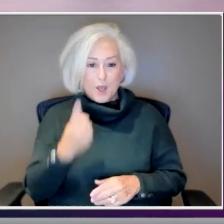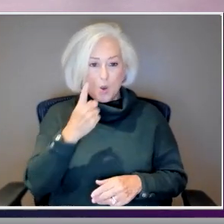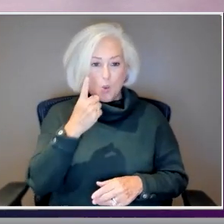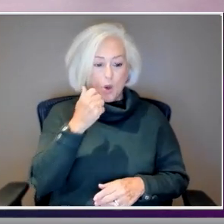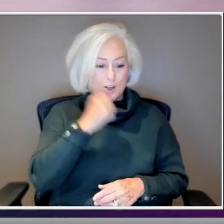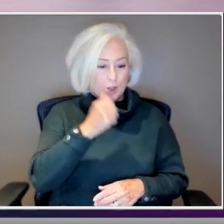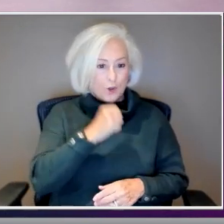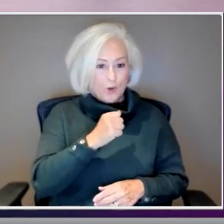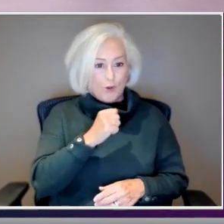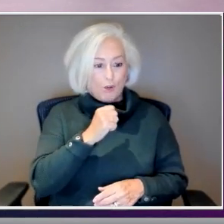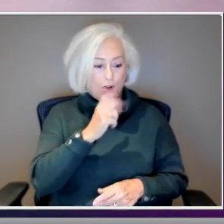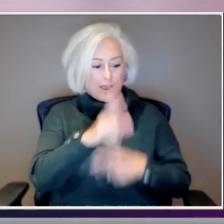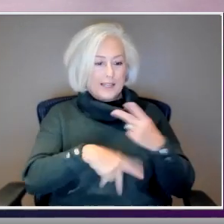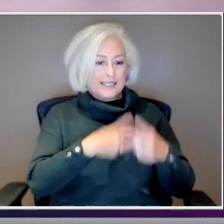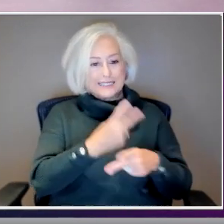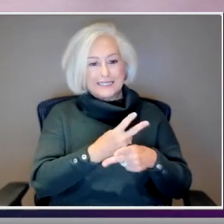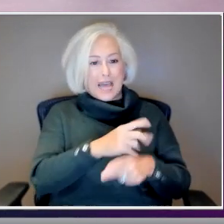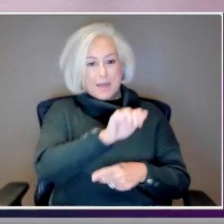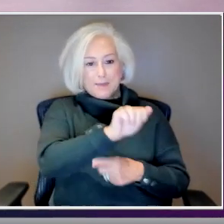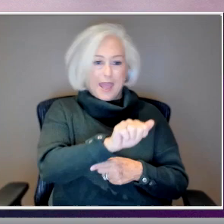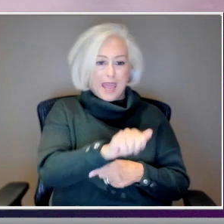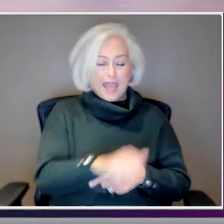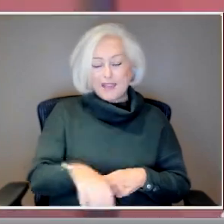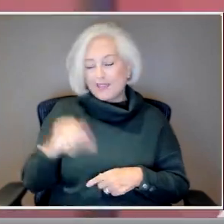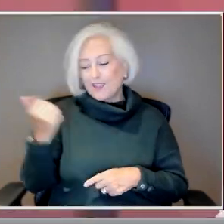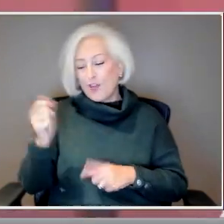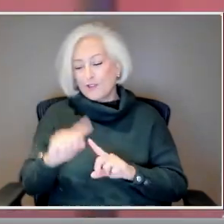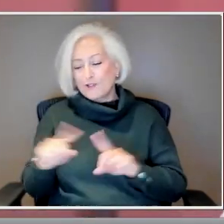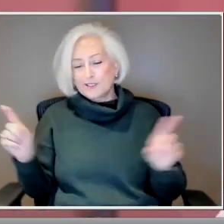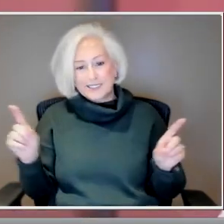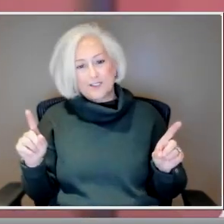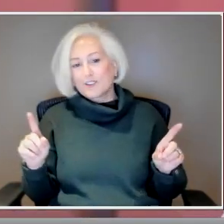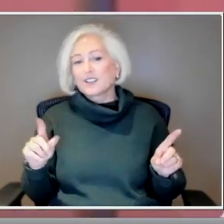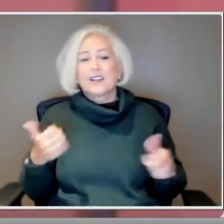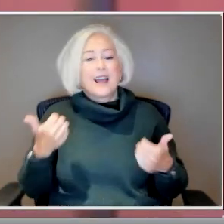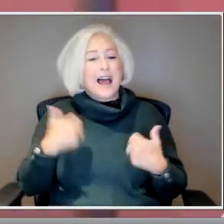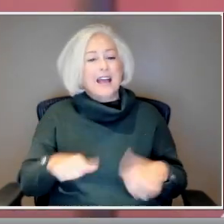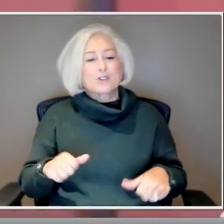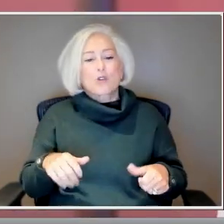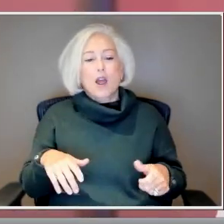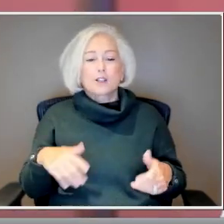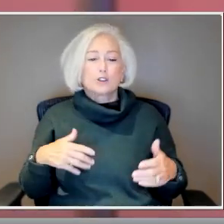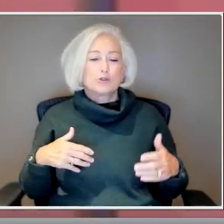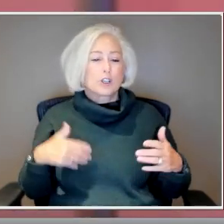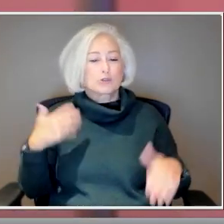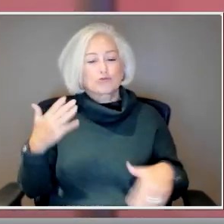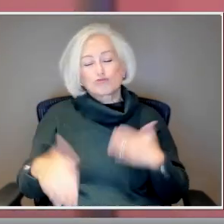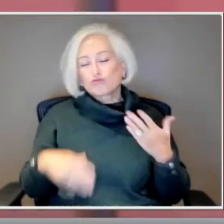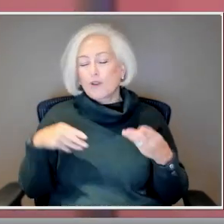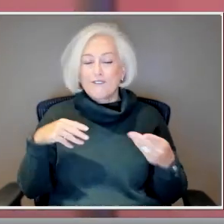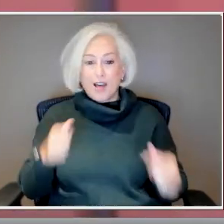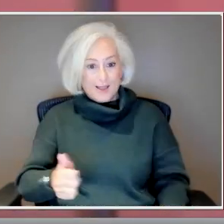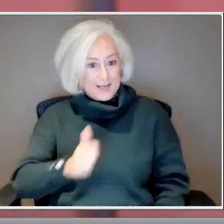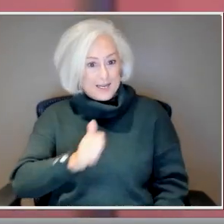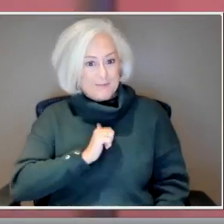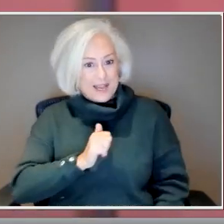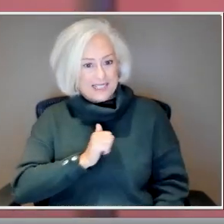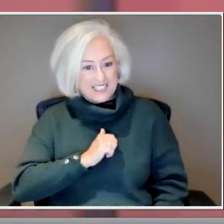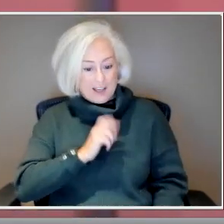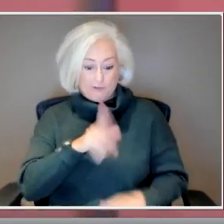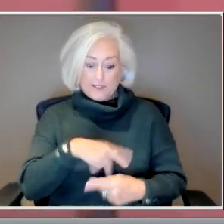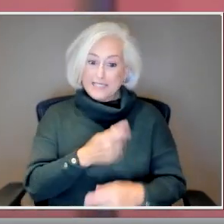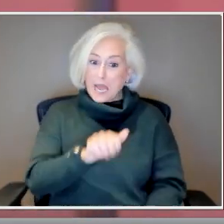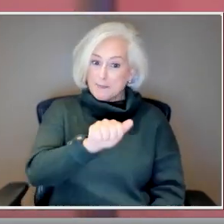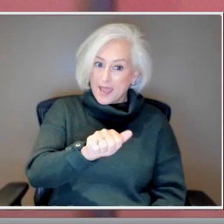flow. I try and go with the flow. At my core, I'm very much type A, and I like to plan. Okay. And so what I